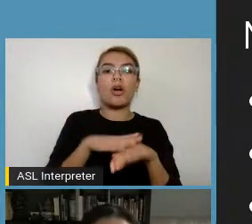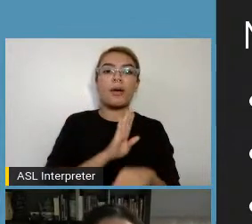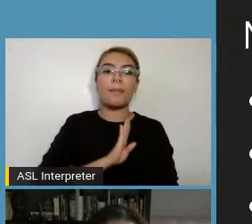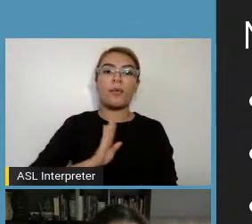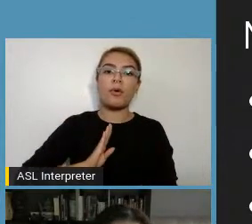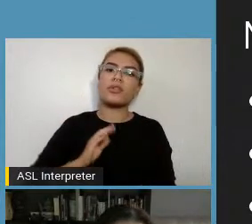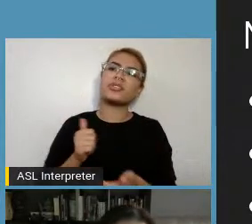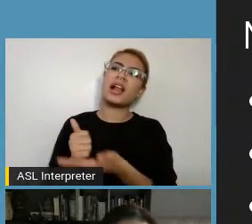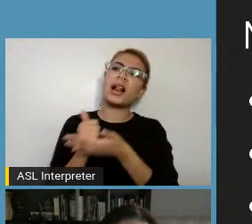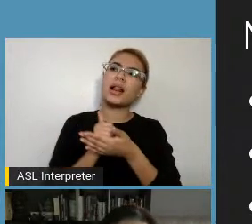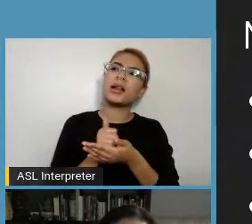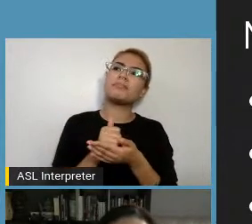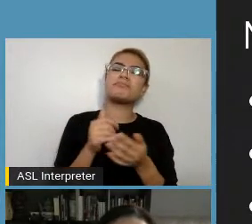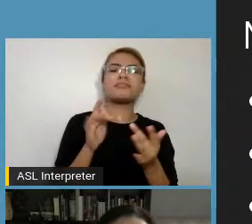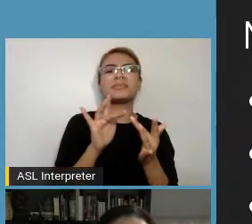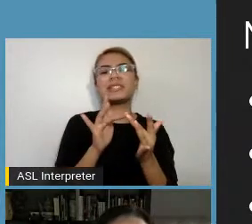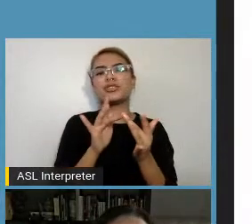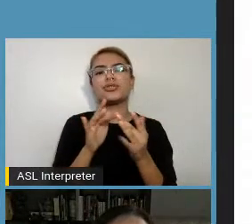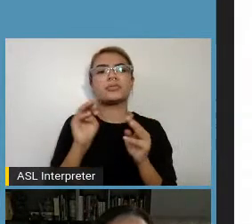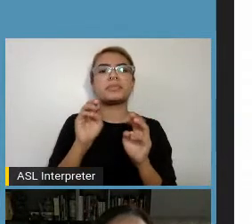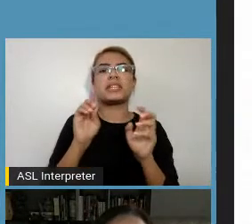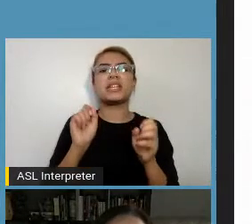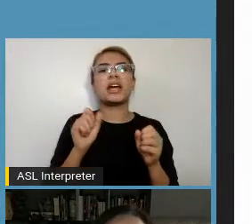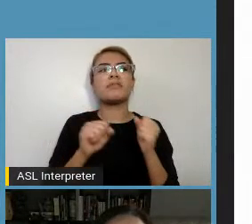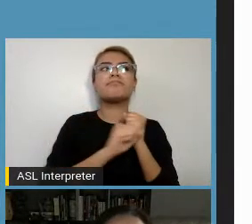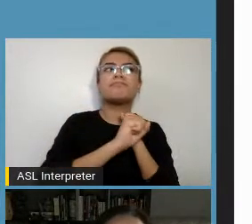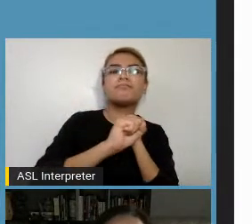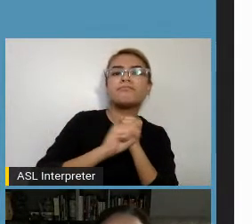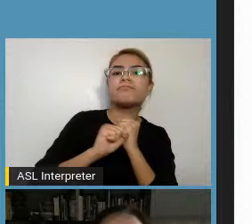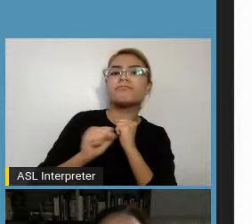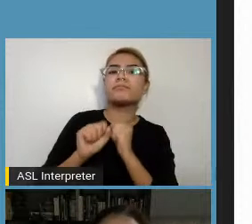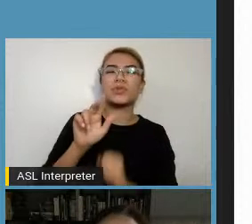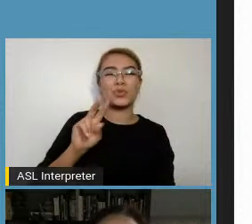going in 2007.